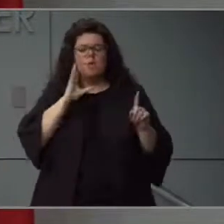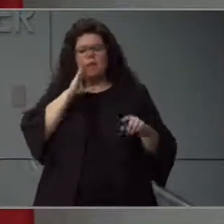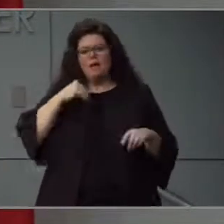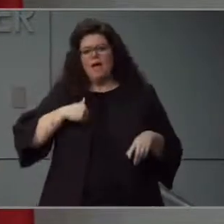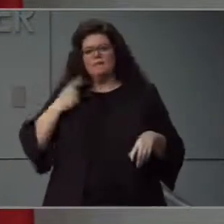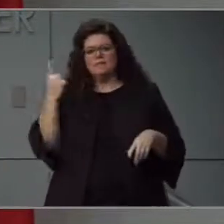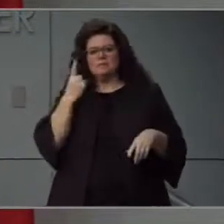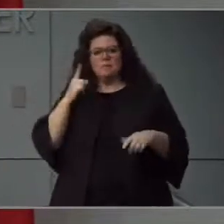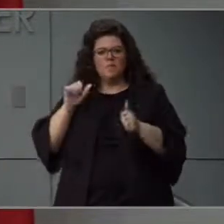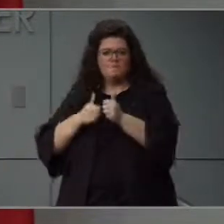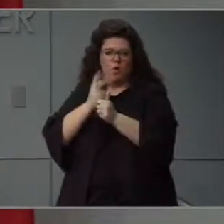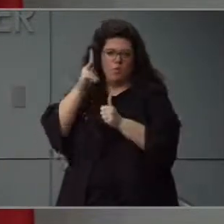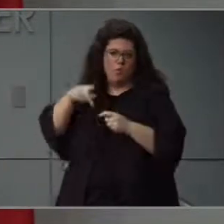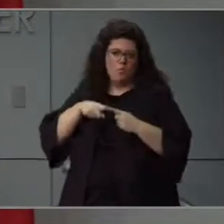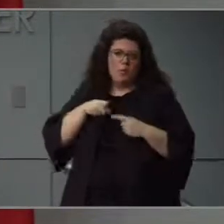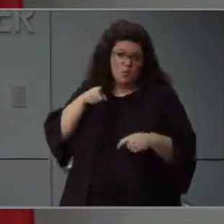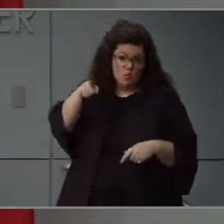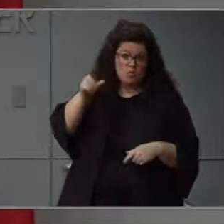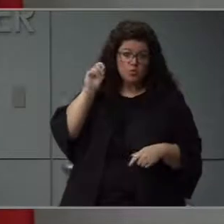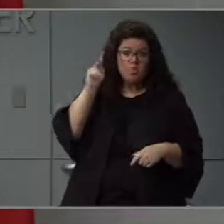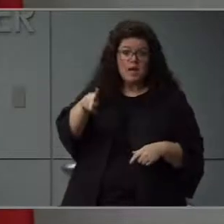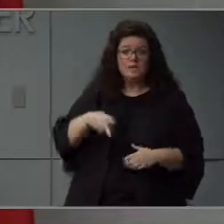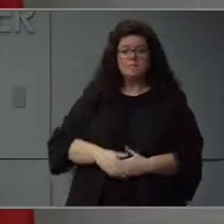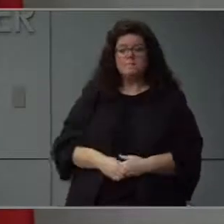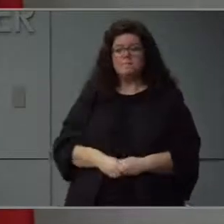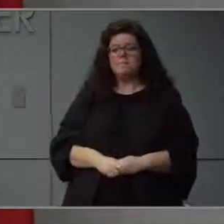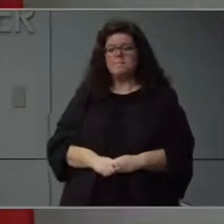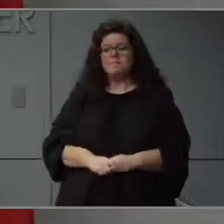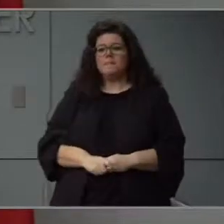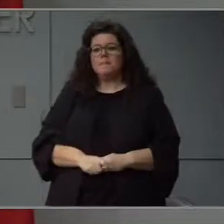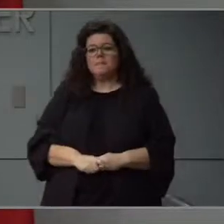folks follow back up with you on the data piece.